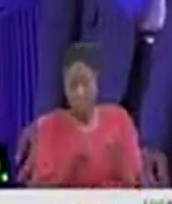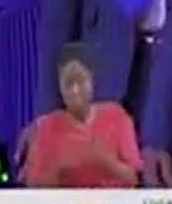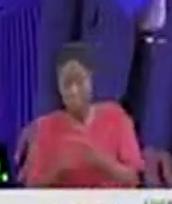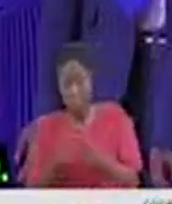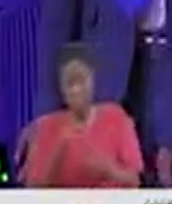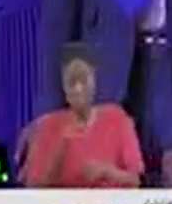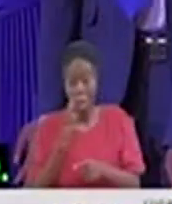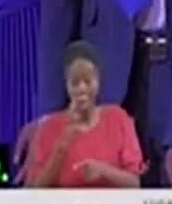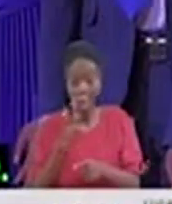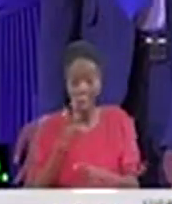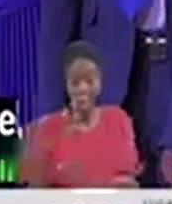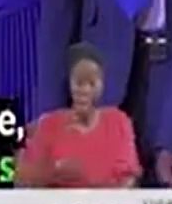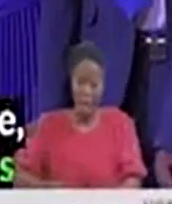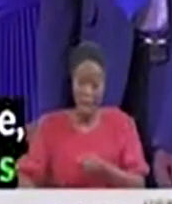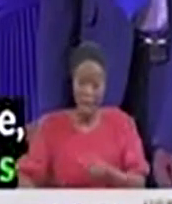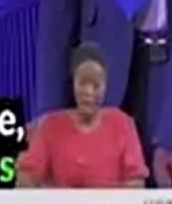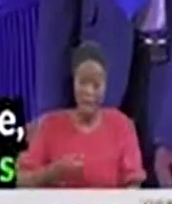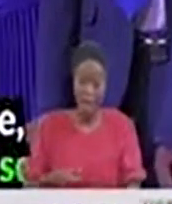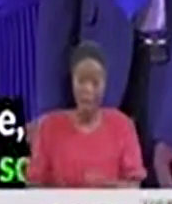the well.